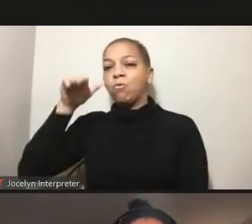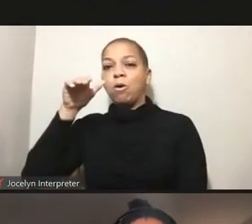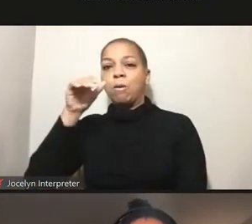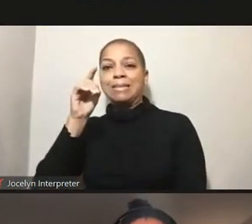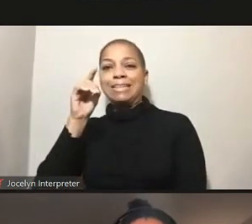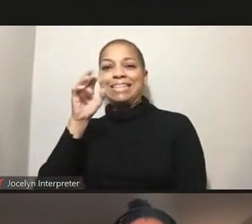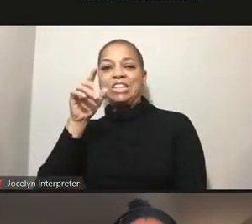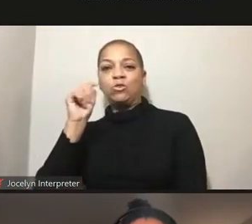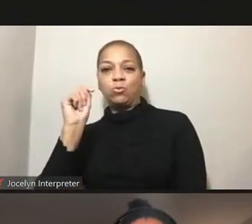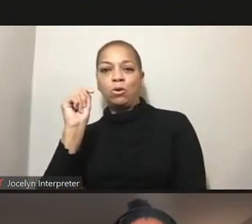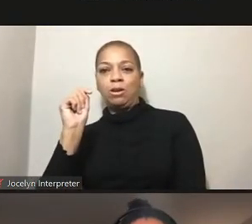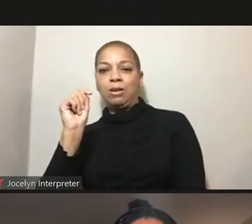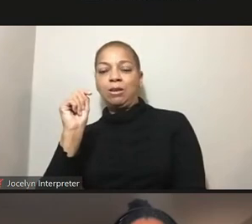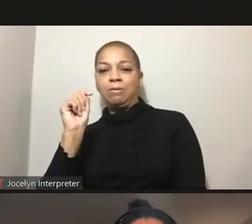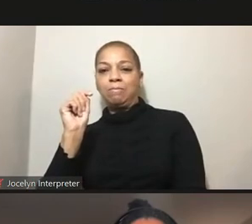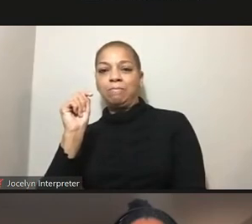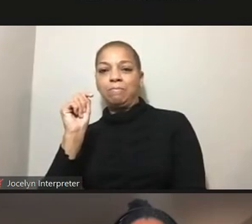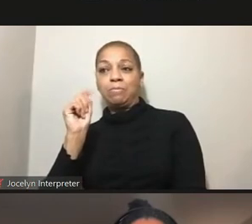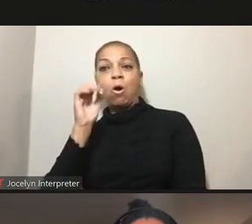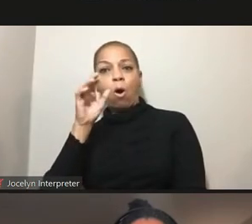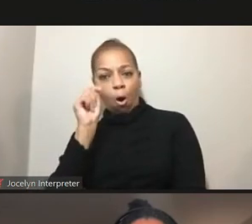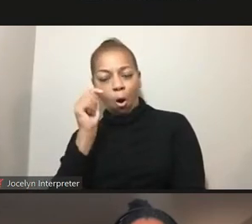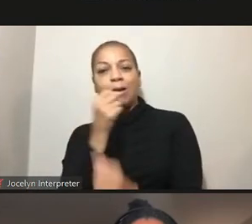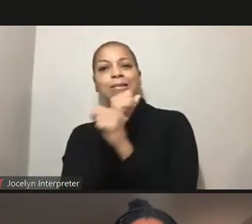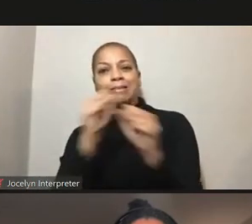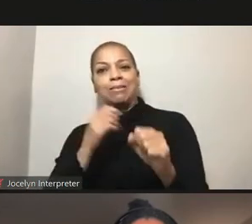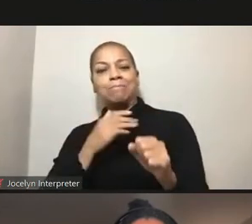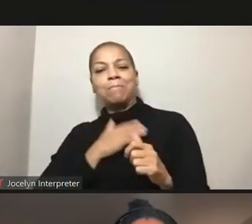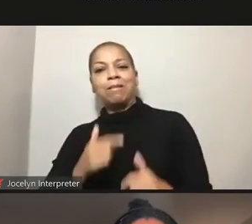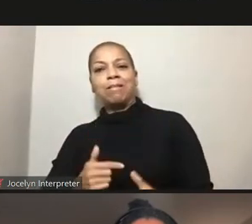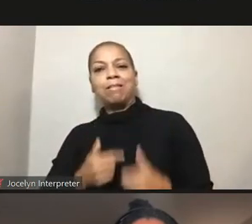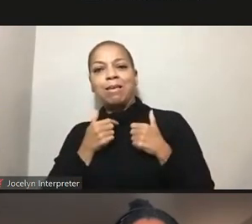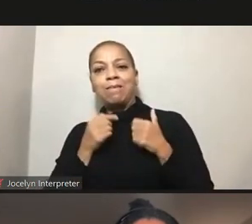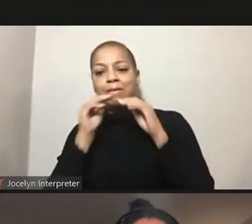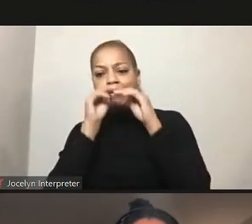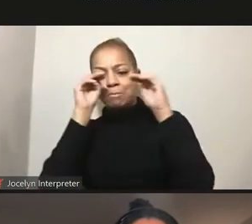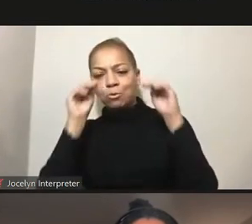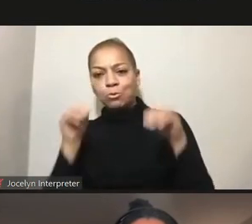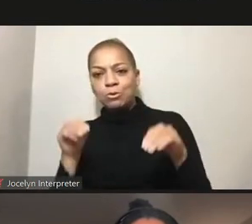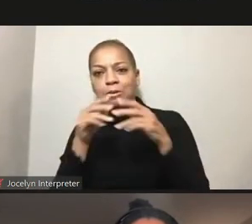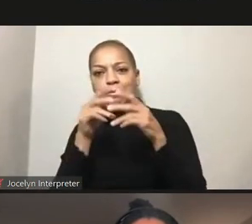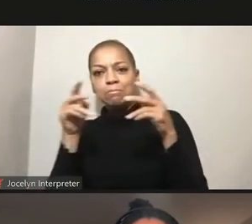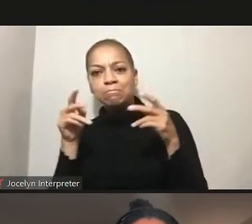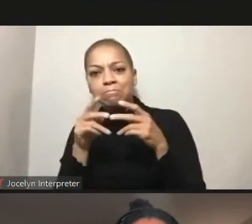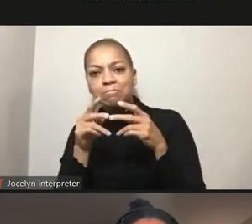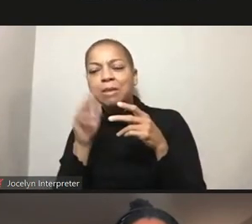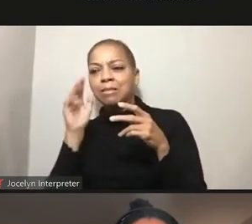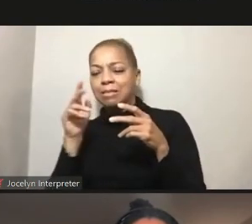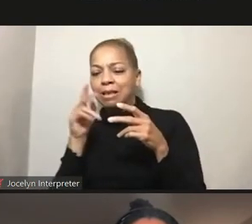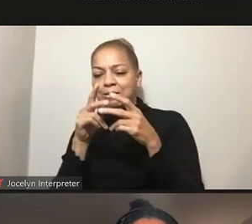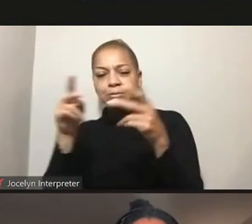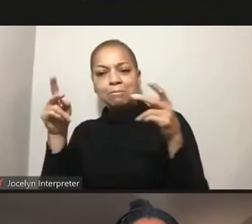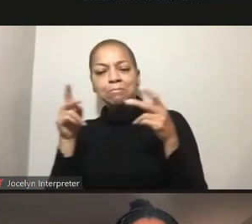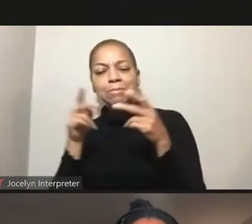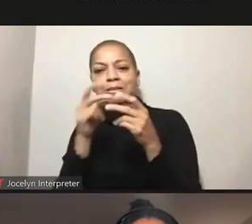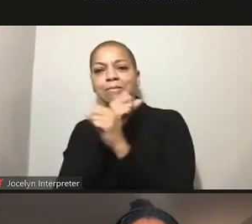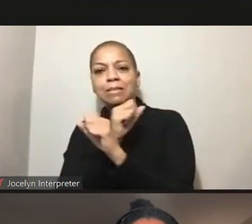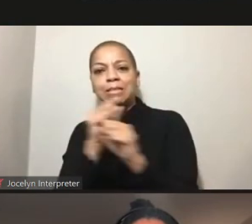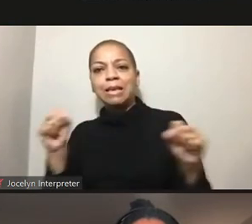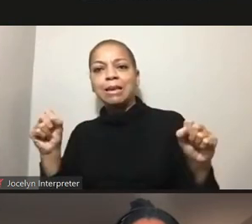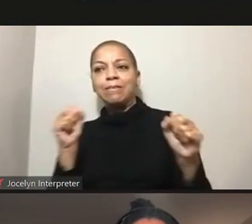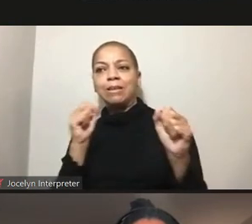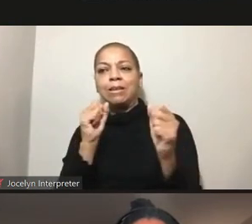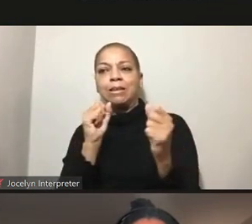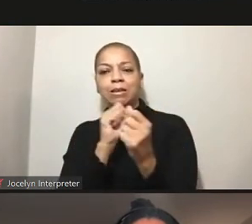my life. A museum space was a space of safety, of engagement,